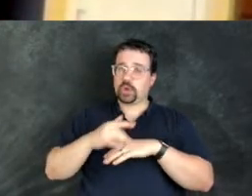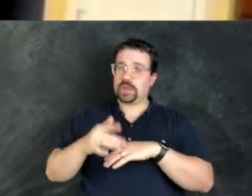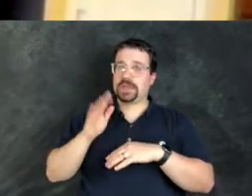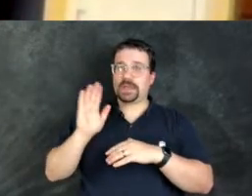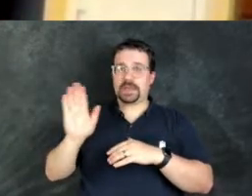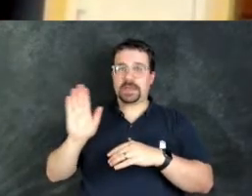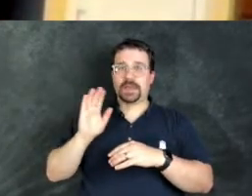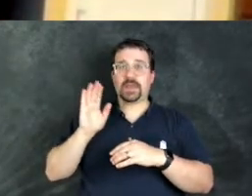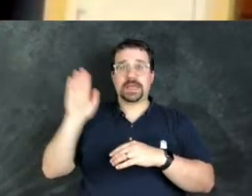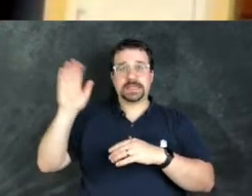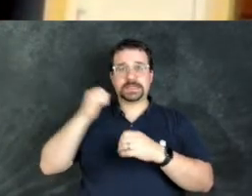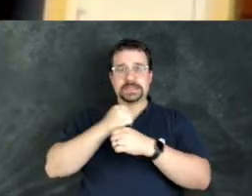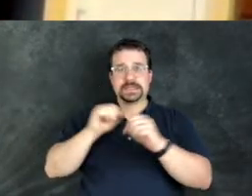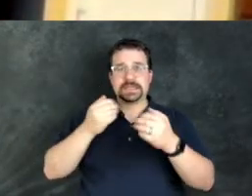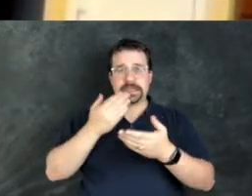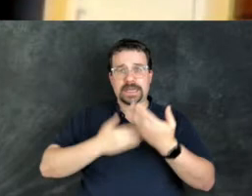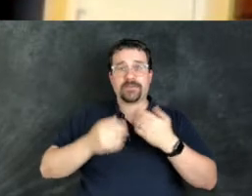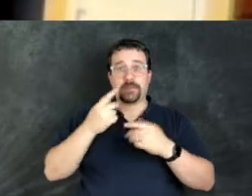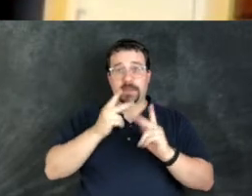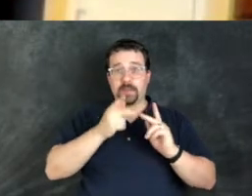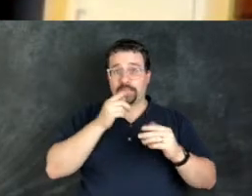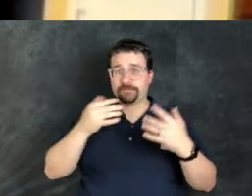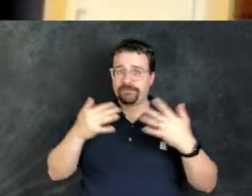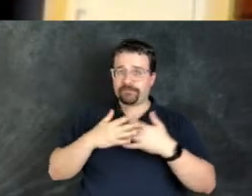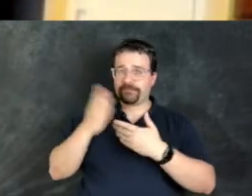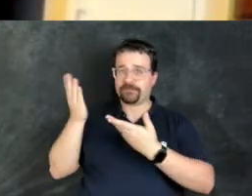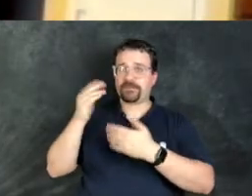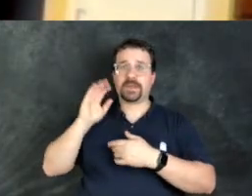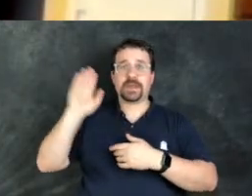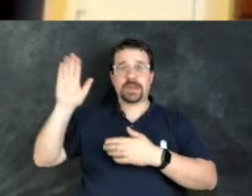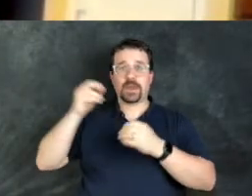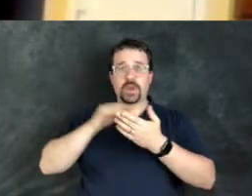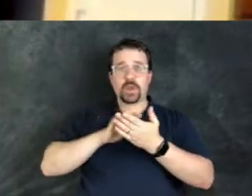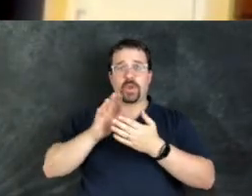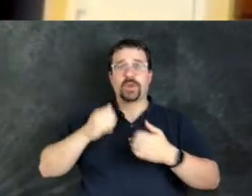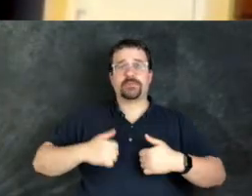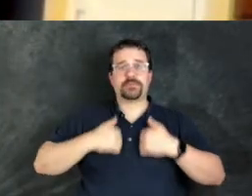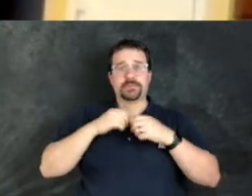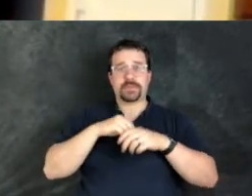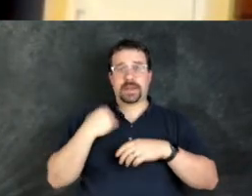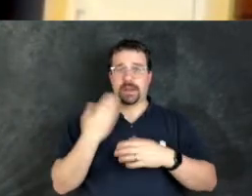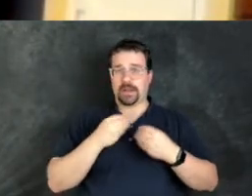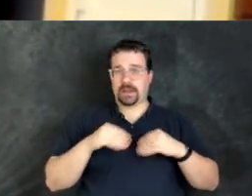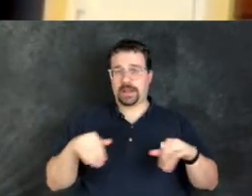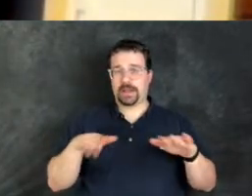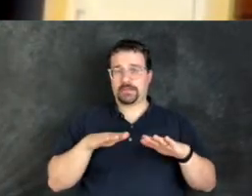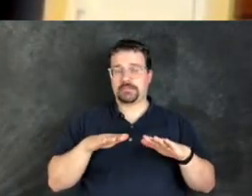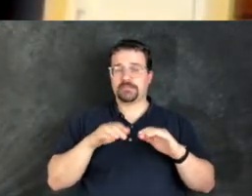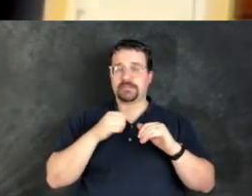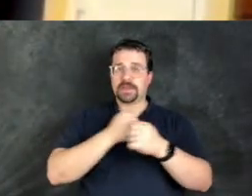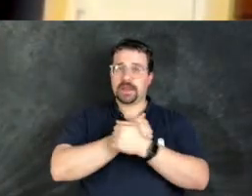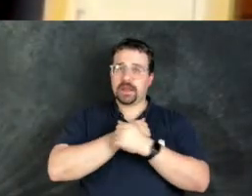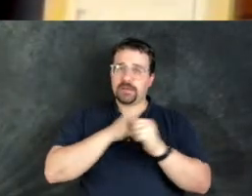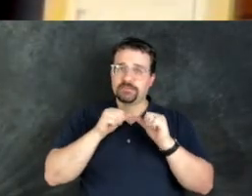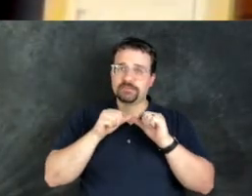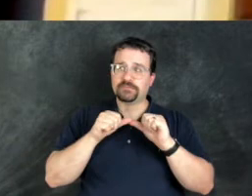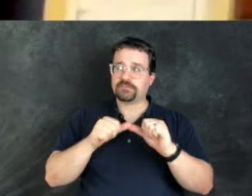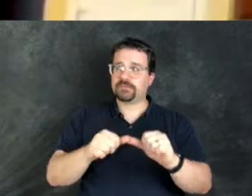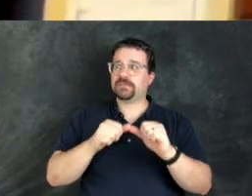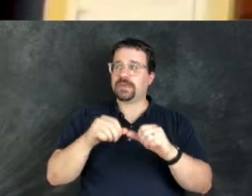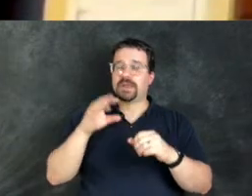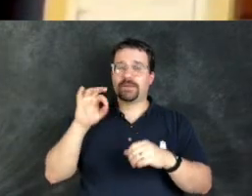at hand for those who fear him, that his glory may dwell in our land. Steadfast love